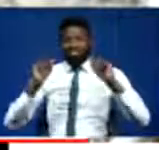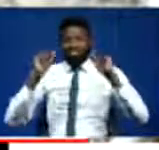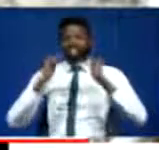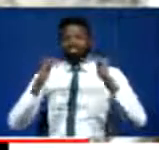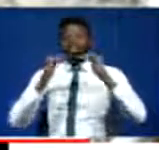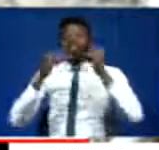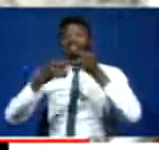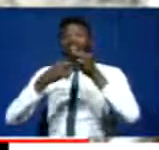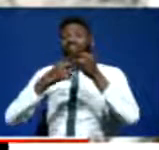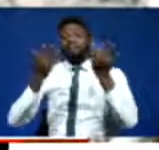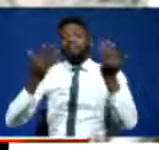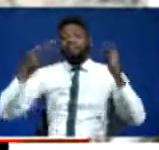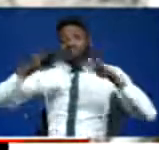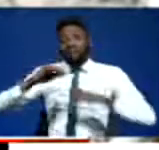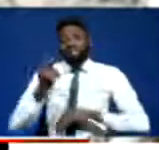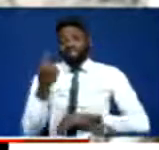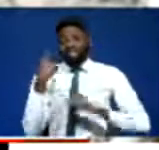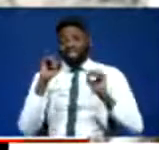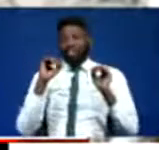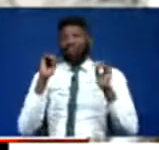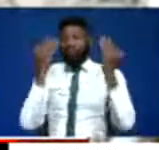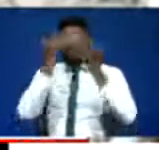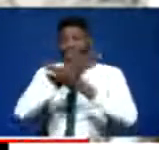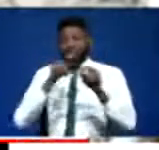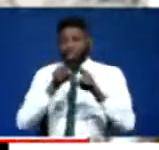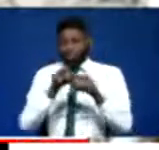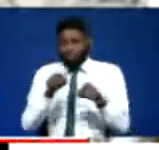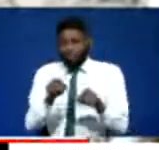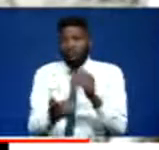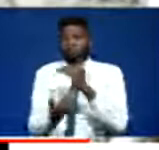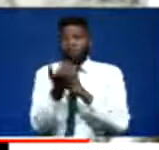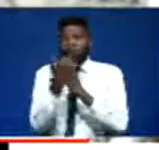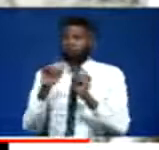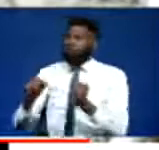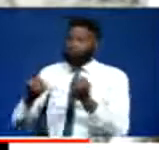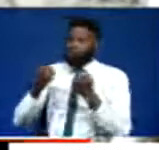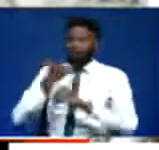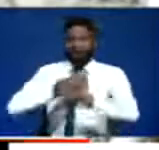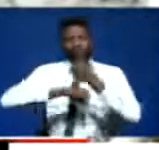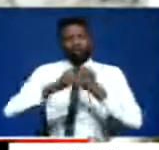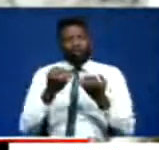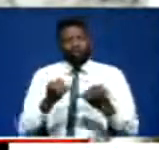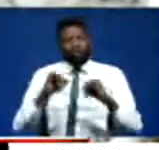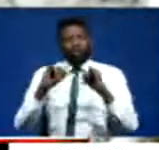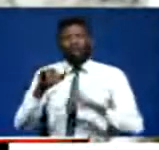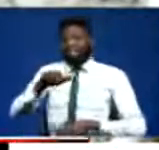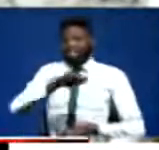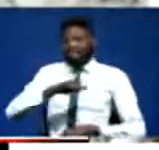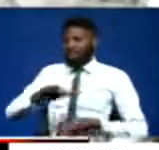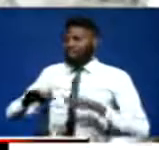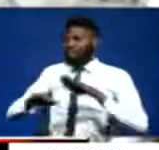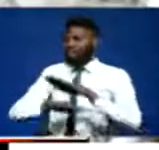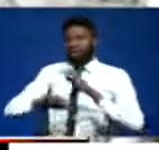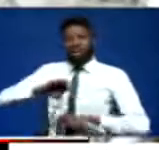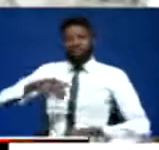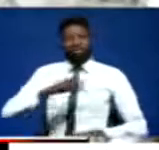this moment, rescue operations are still ongoing. We were able to speak to the area deputy county commissioner and he brought us to speed.